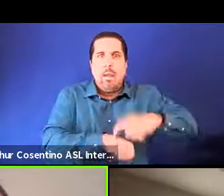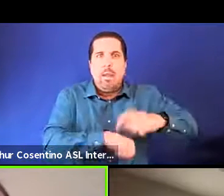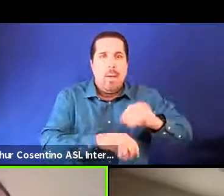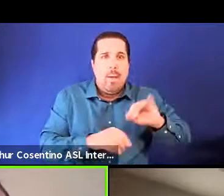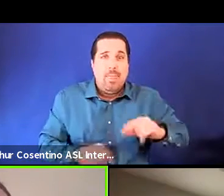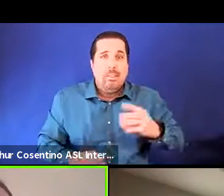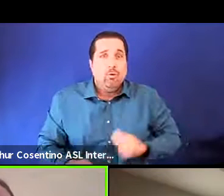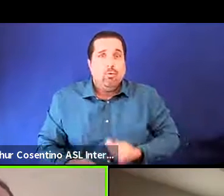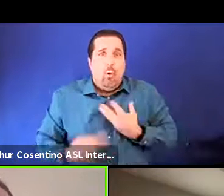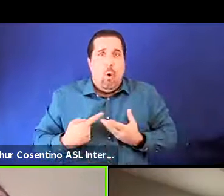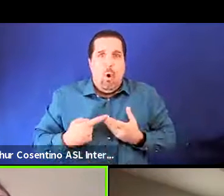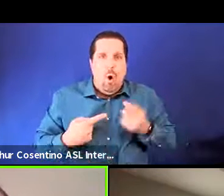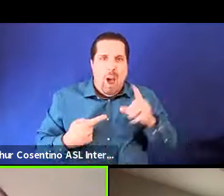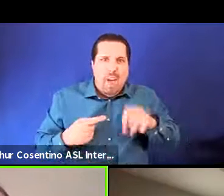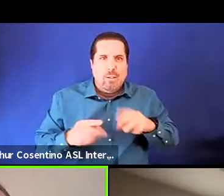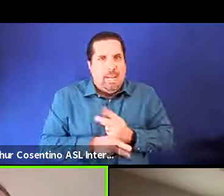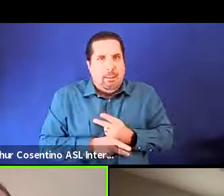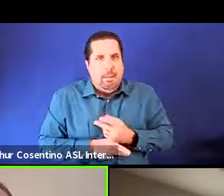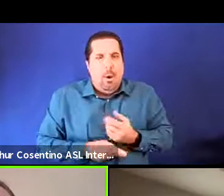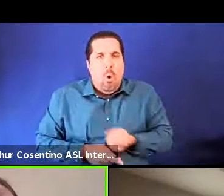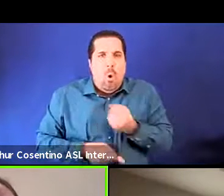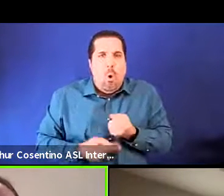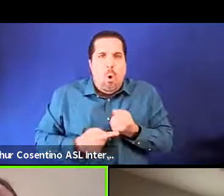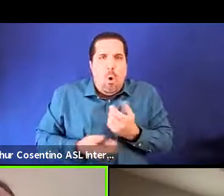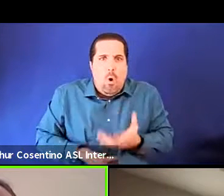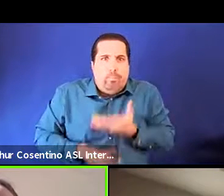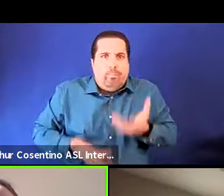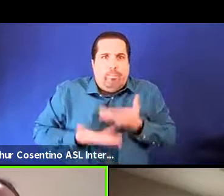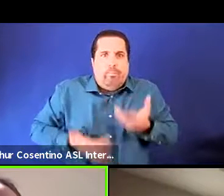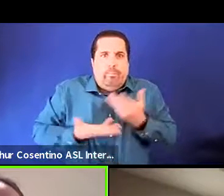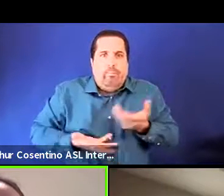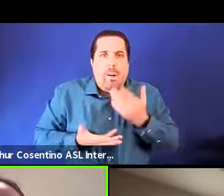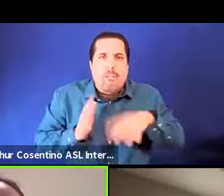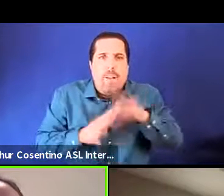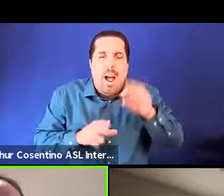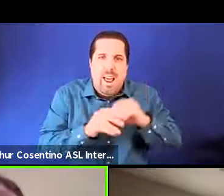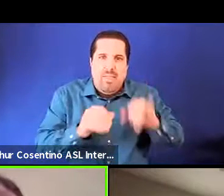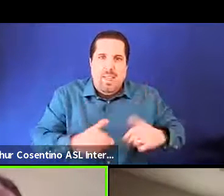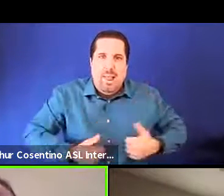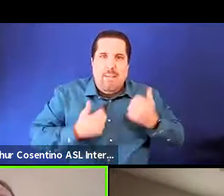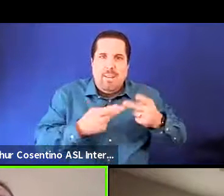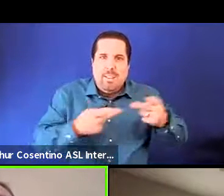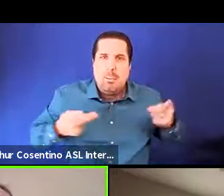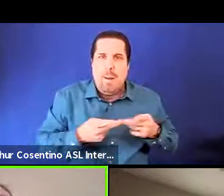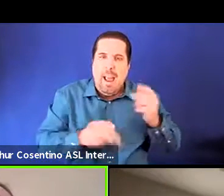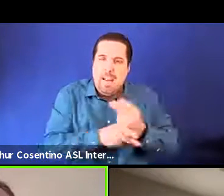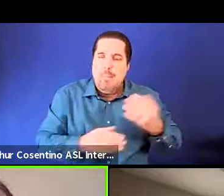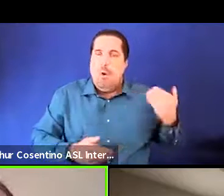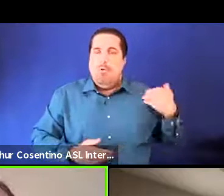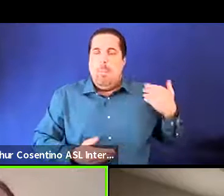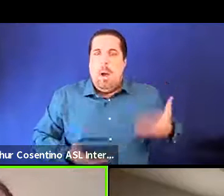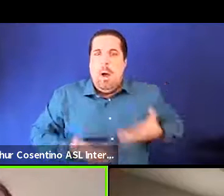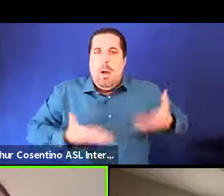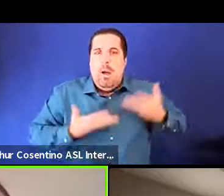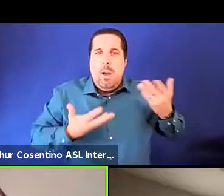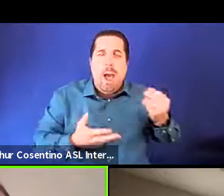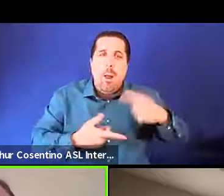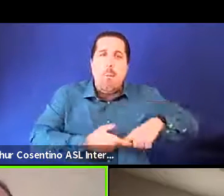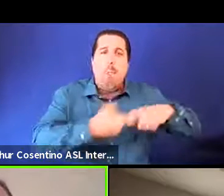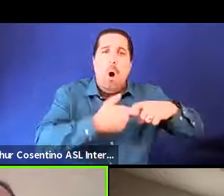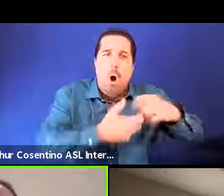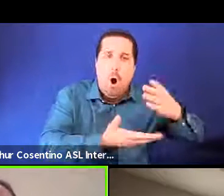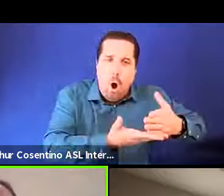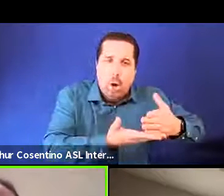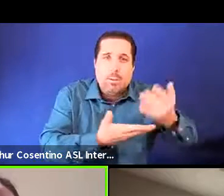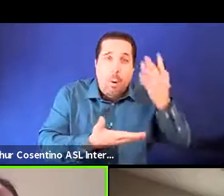finding joy in these different spaces, I think is one that is a helpful reminder. And I think even the pause before we were all able to